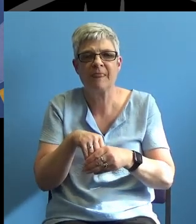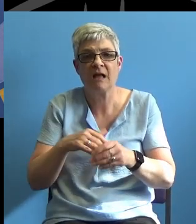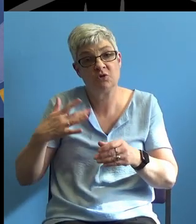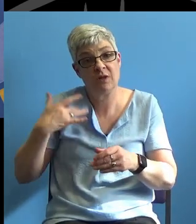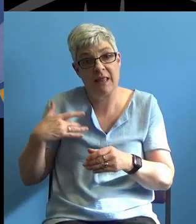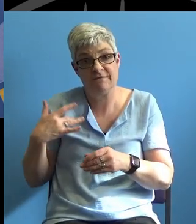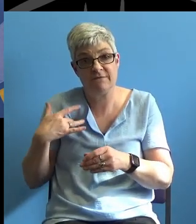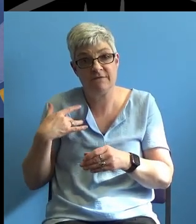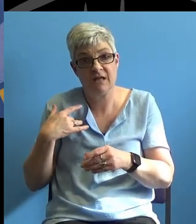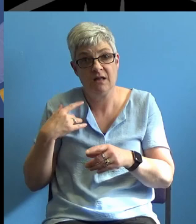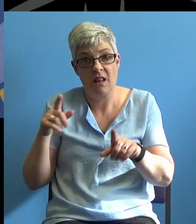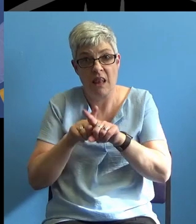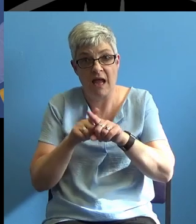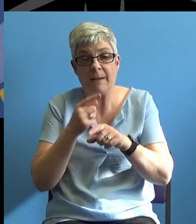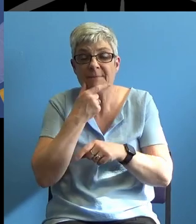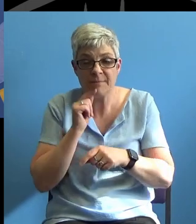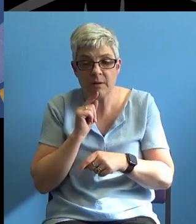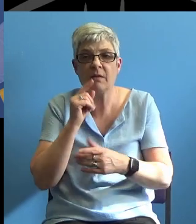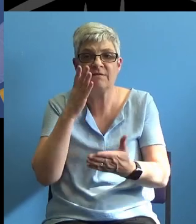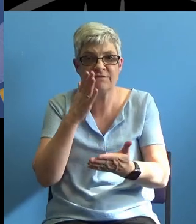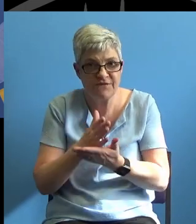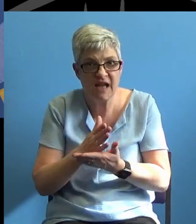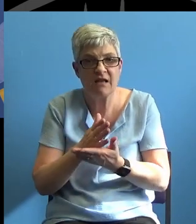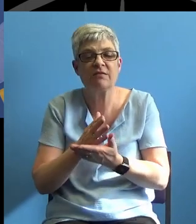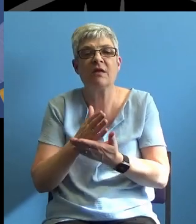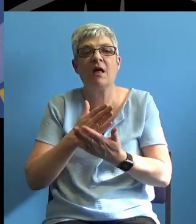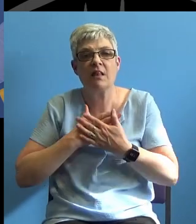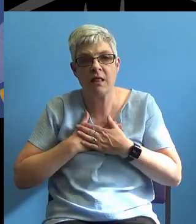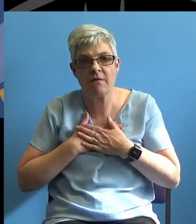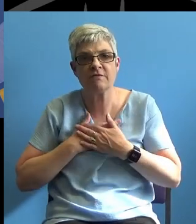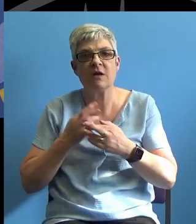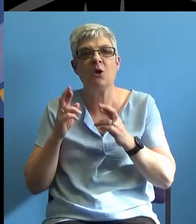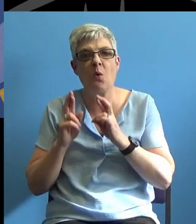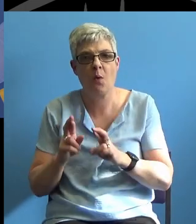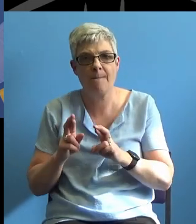And to live as people of faith, love, and hope.